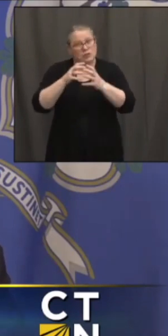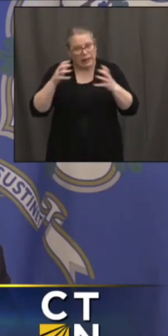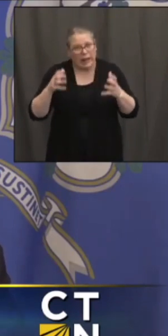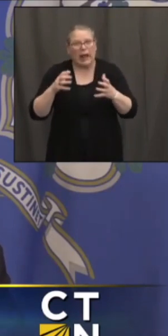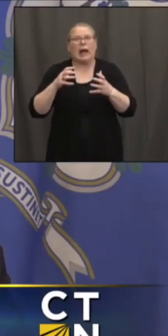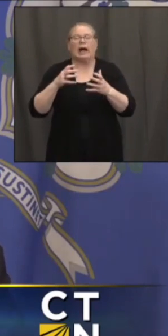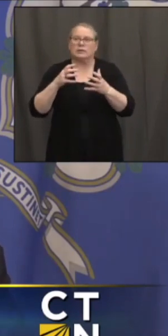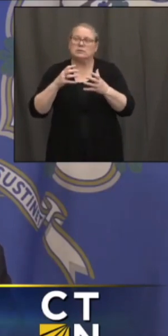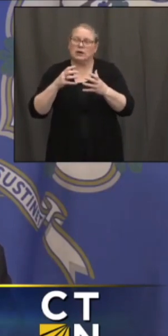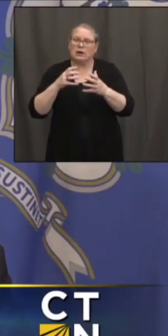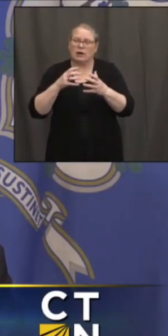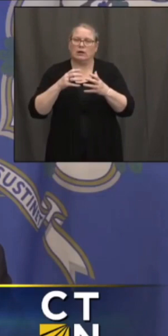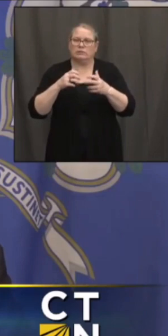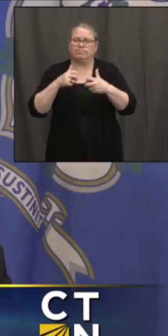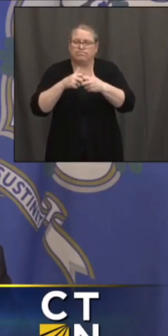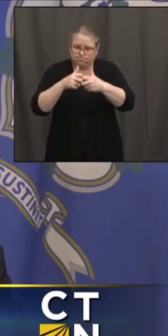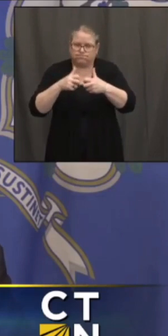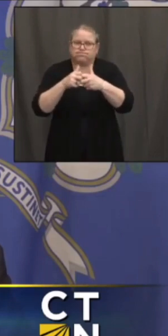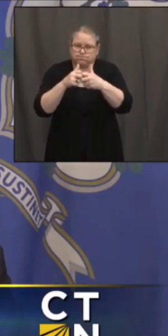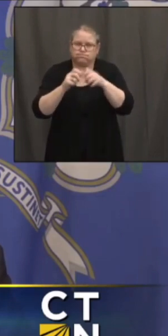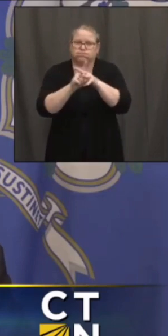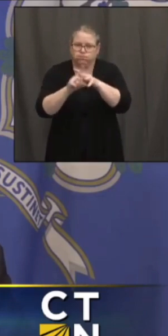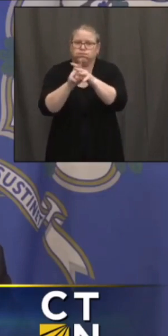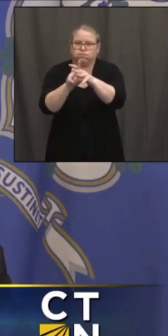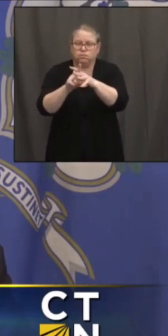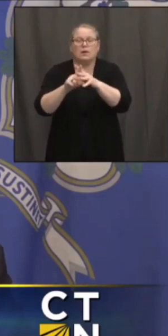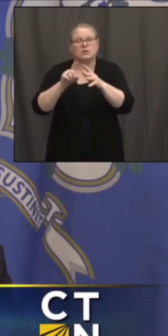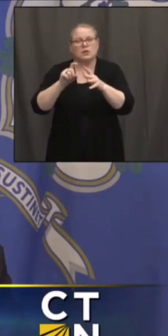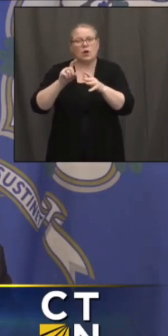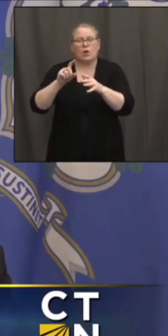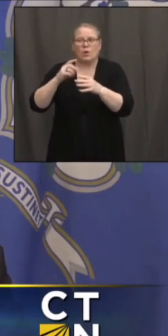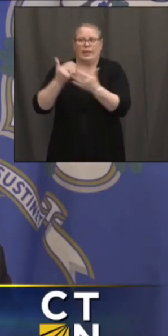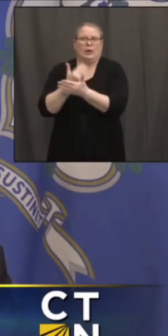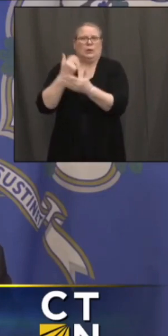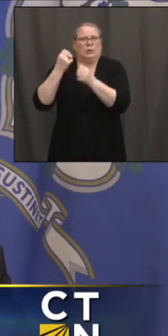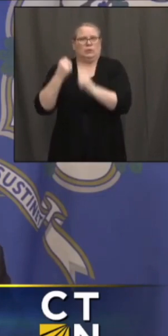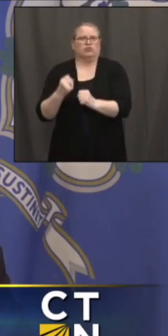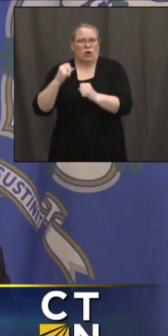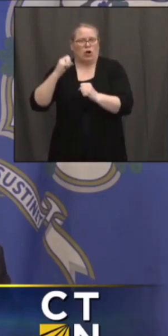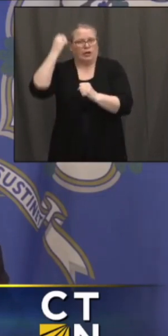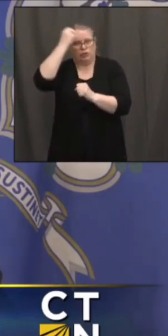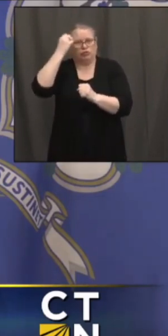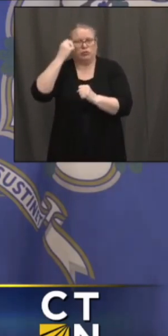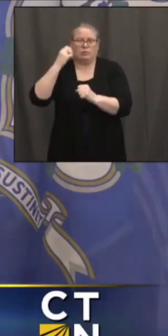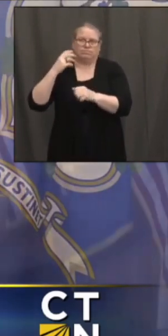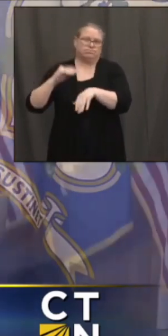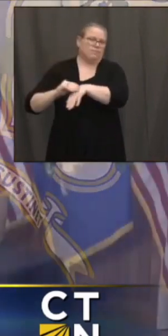got us anxious. We're watching that carefully, but I think we're on a winning streak. Thanks, everybody.